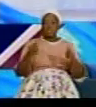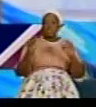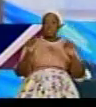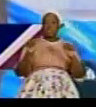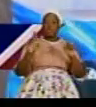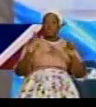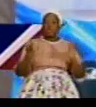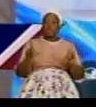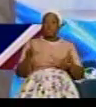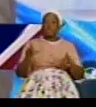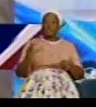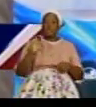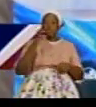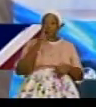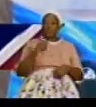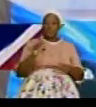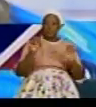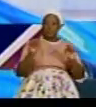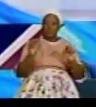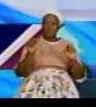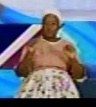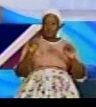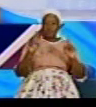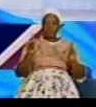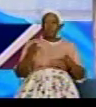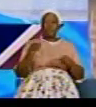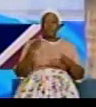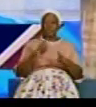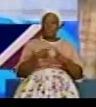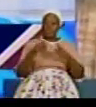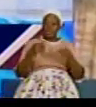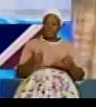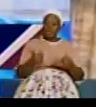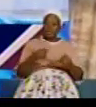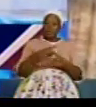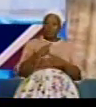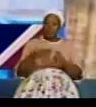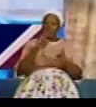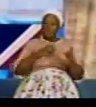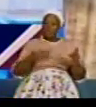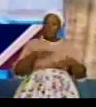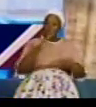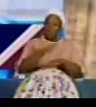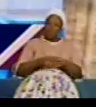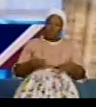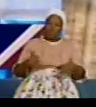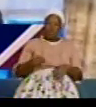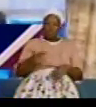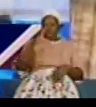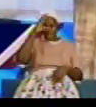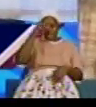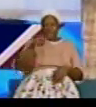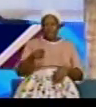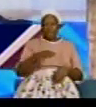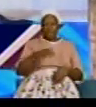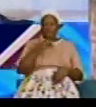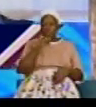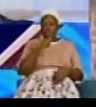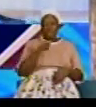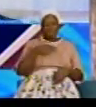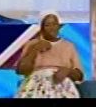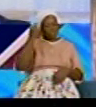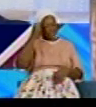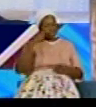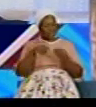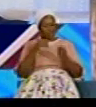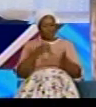He was into Pharisaism. But now, when the Lord called him, he thought about it. Why would